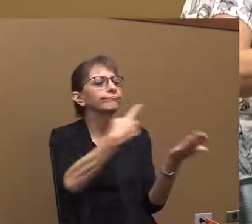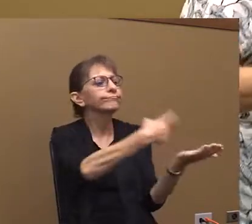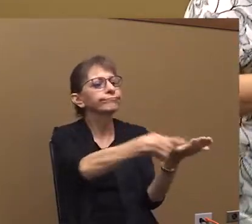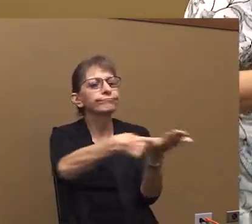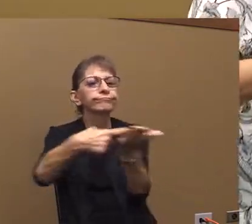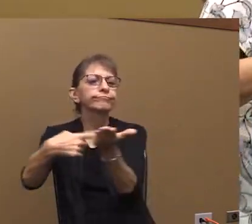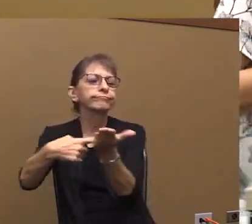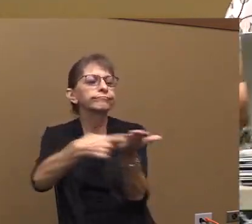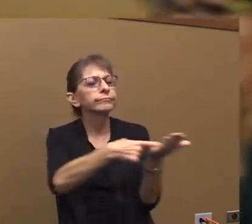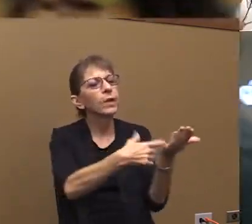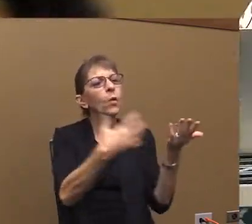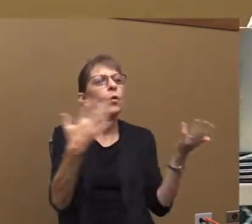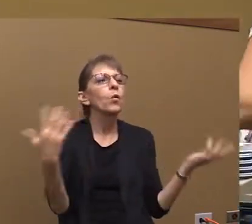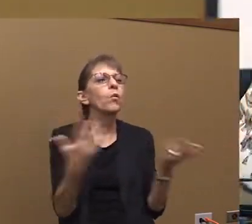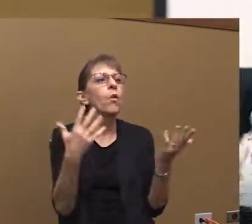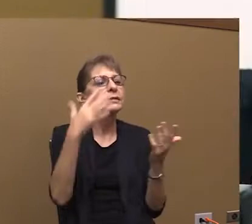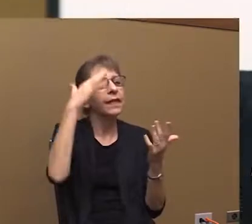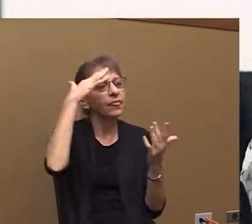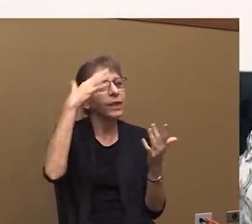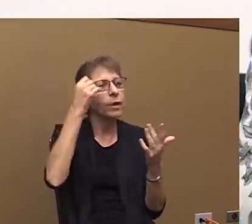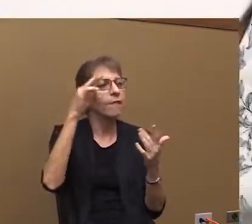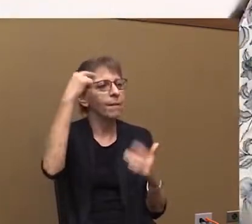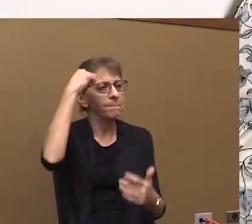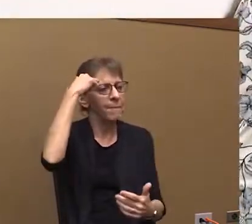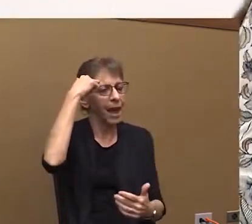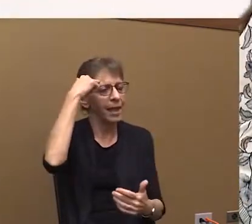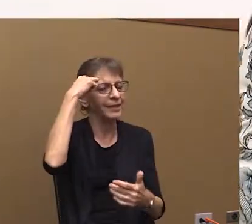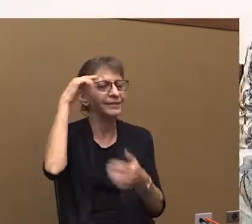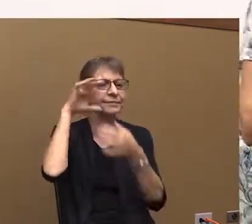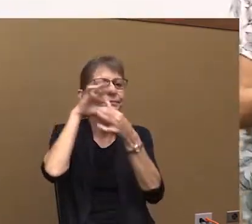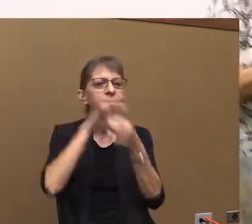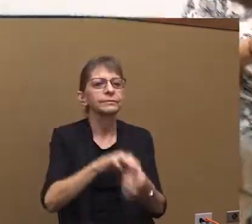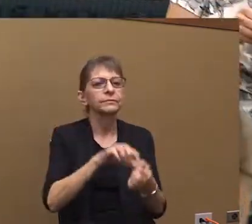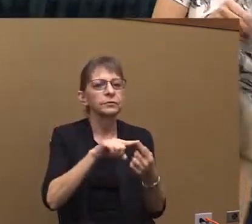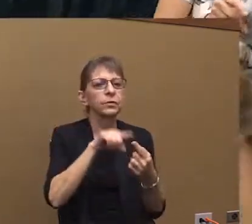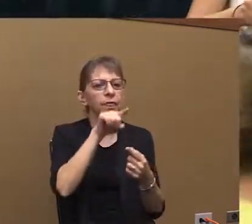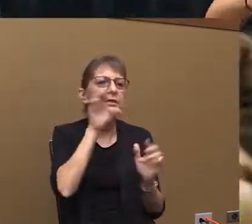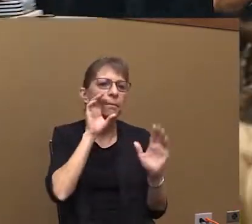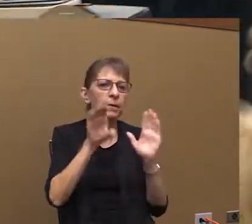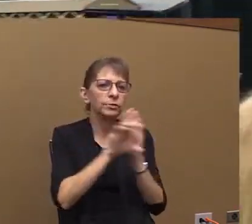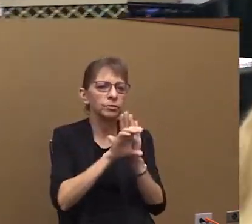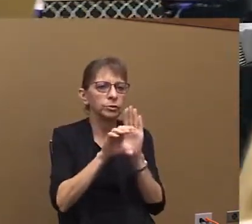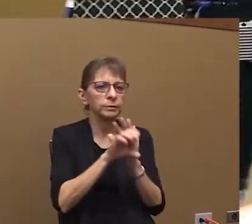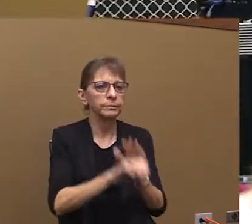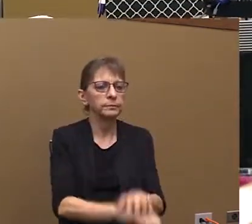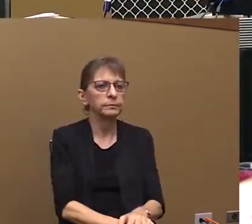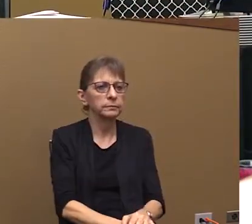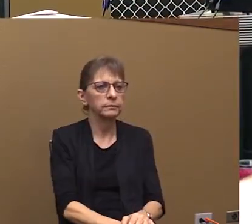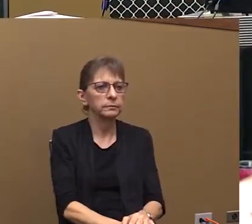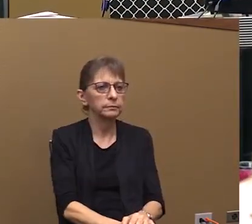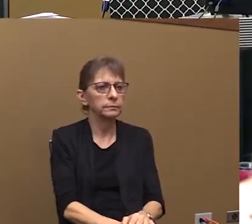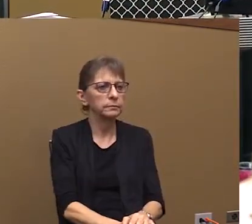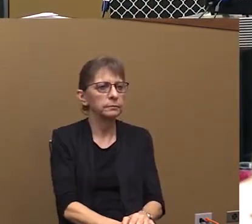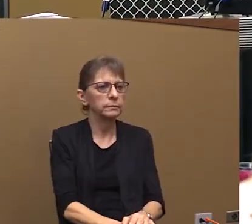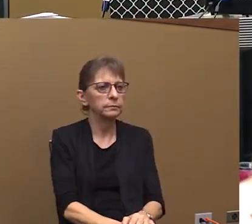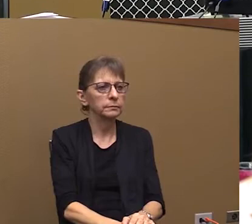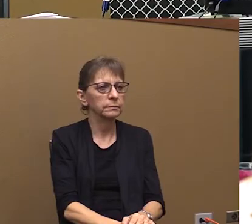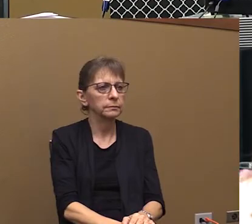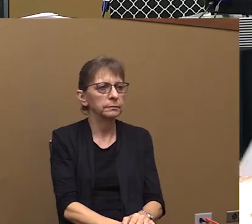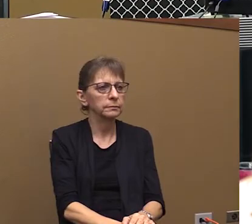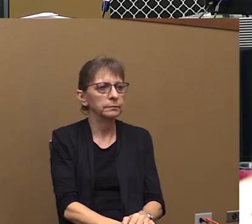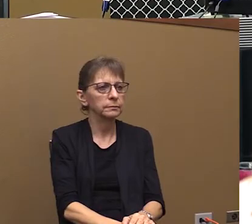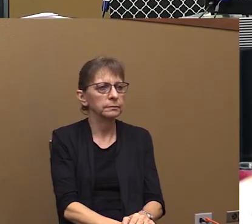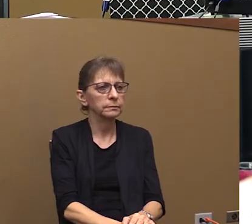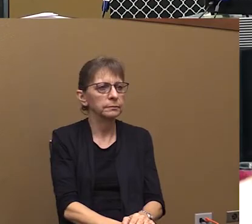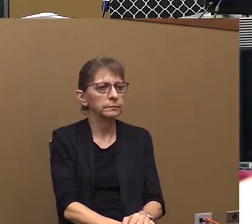picture to think about. What do you think? And you could do a little tabletop activity. What's the theory of